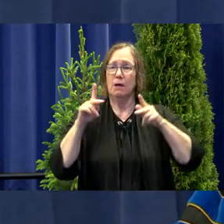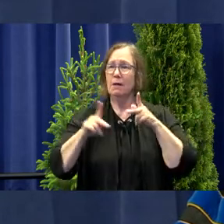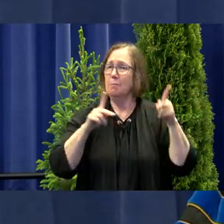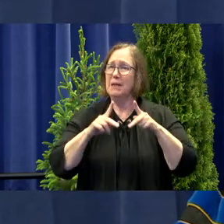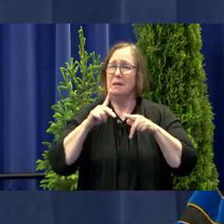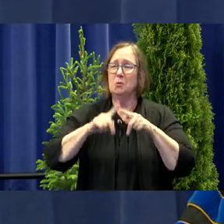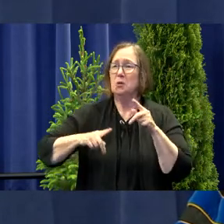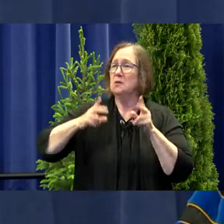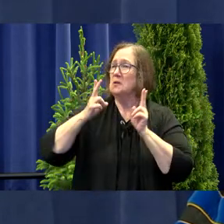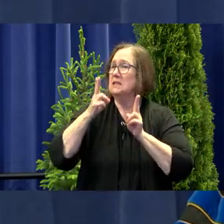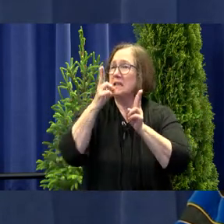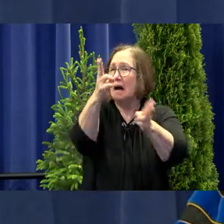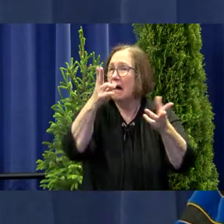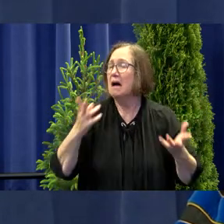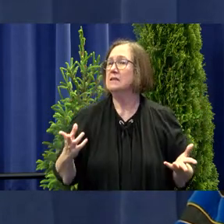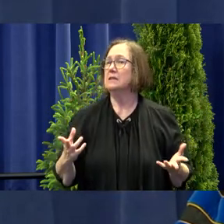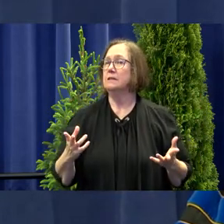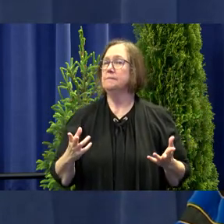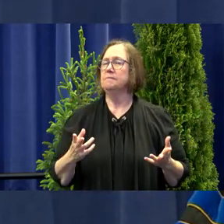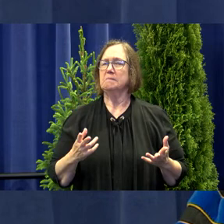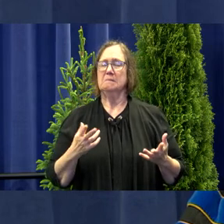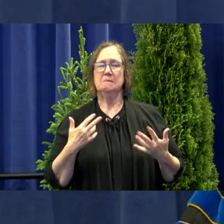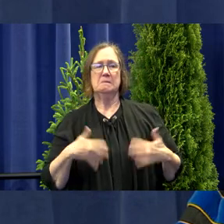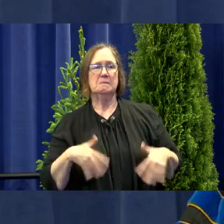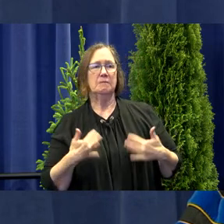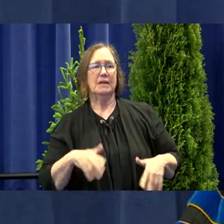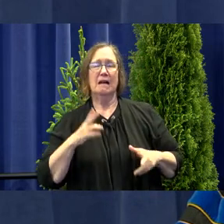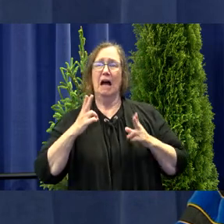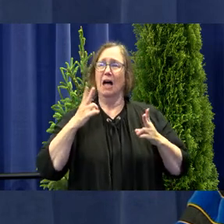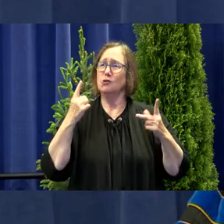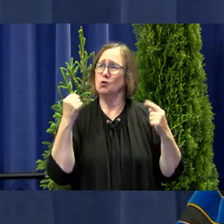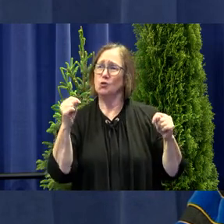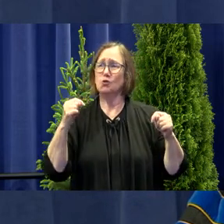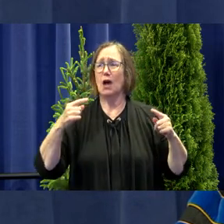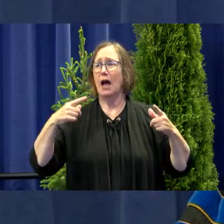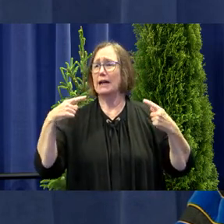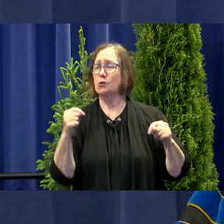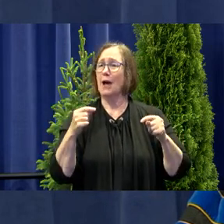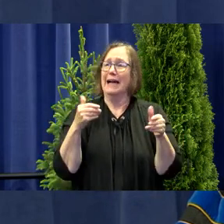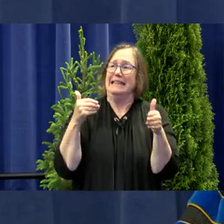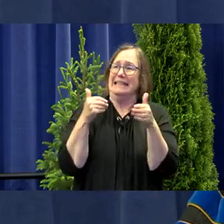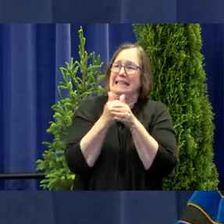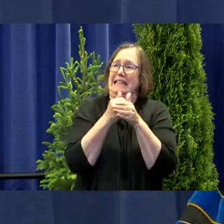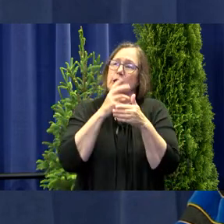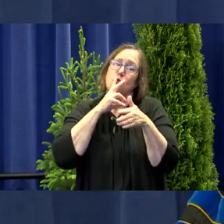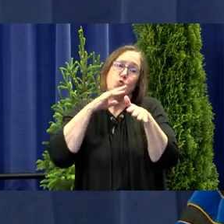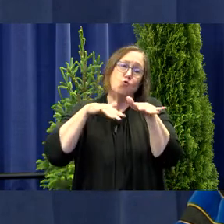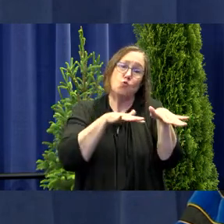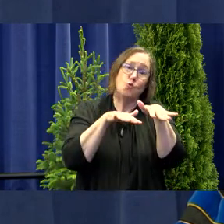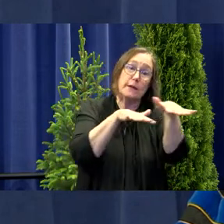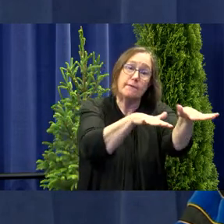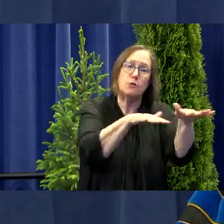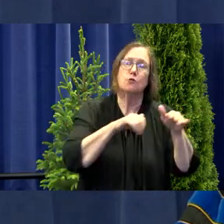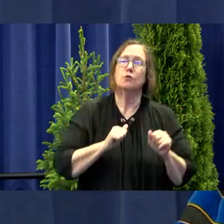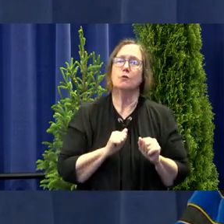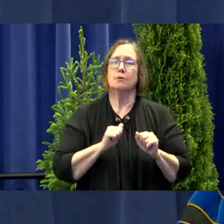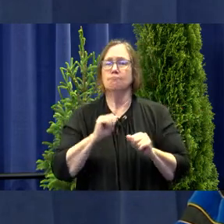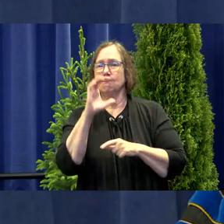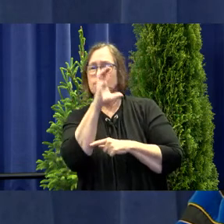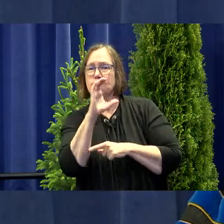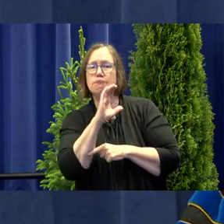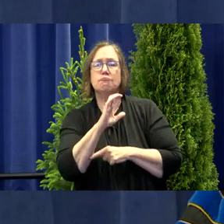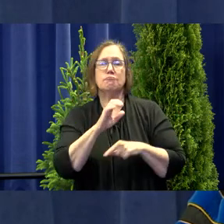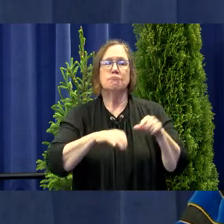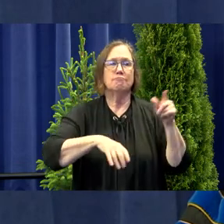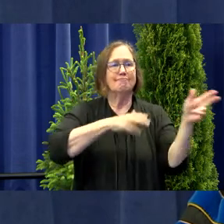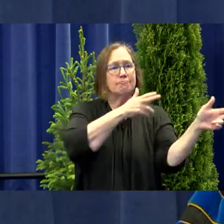search of the buffalo. So the hunters went as far as they could up and down the river bottoms and in the ravines and hunted deer and elk